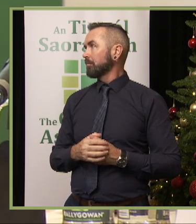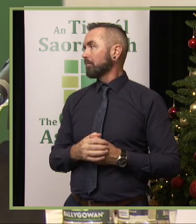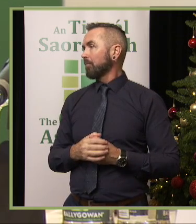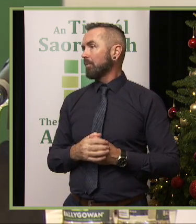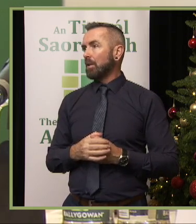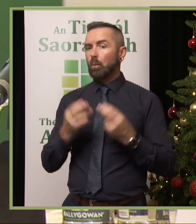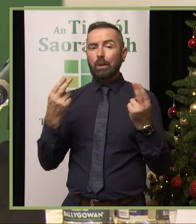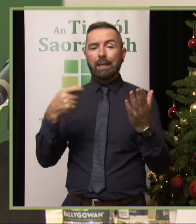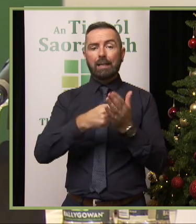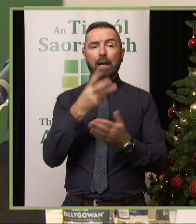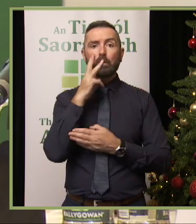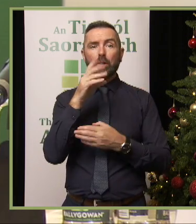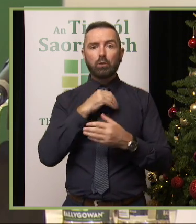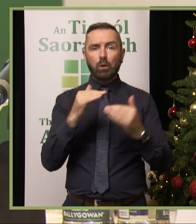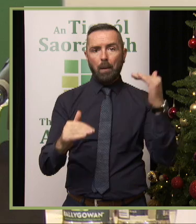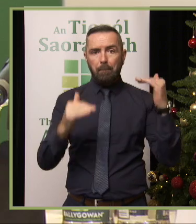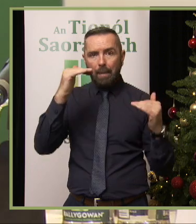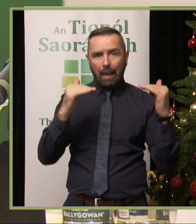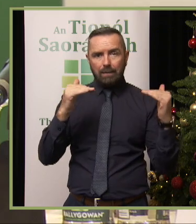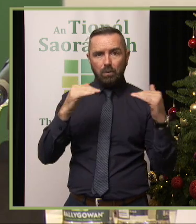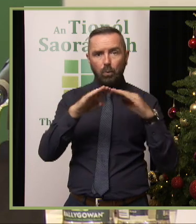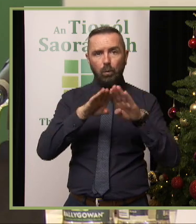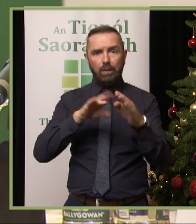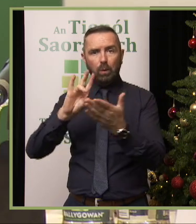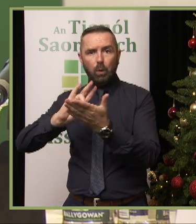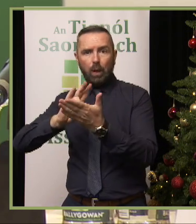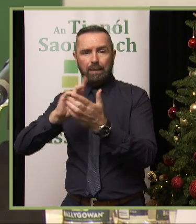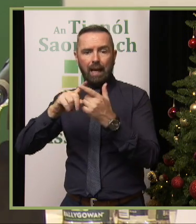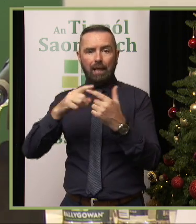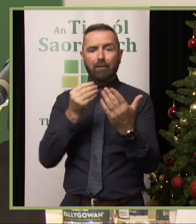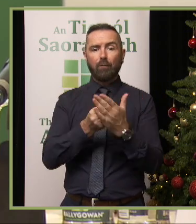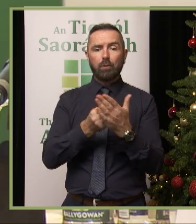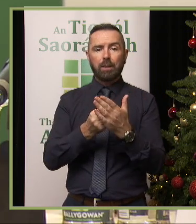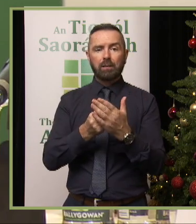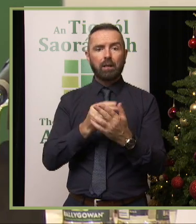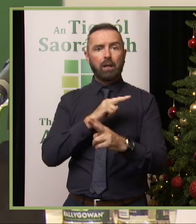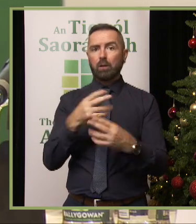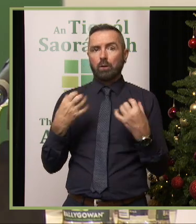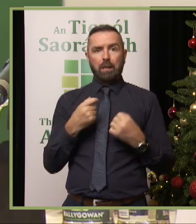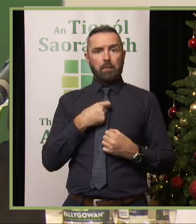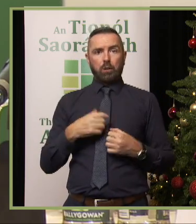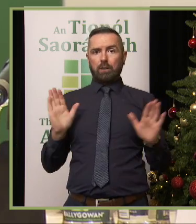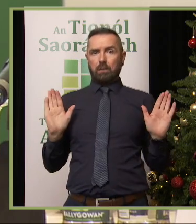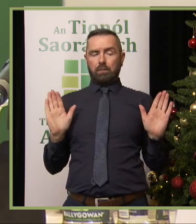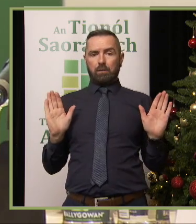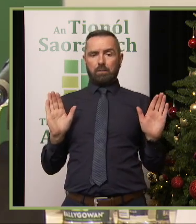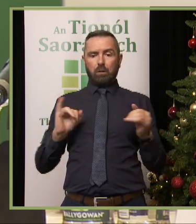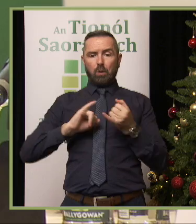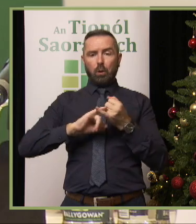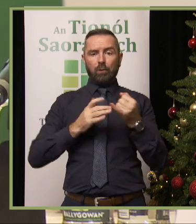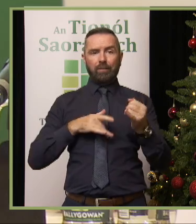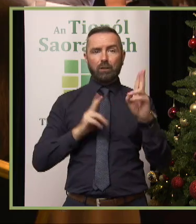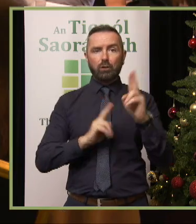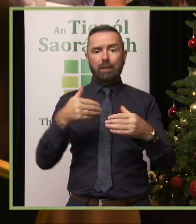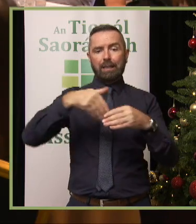wording to balance between quality and affordability? I don't take it personally. A show of hands to include